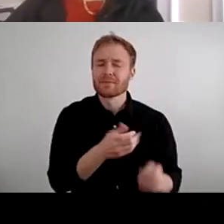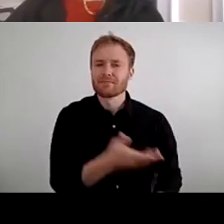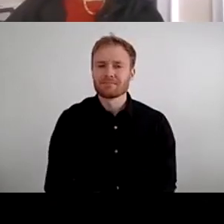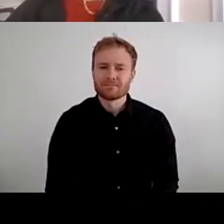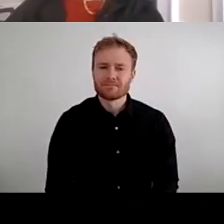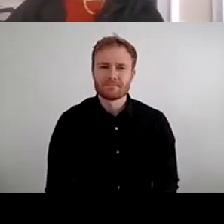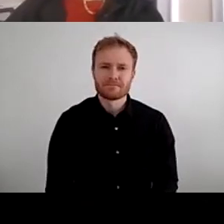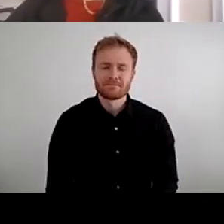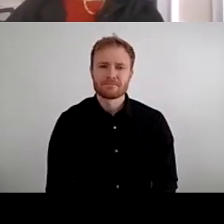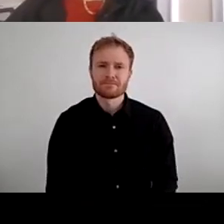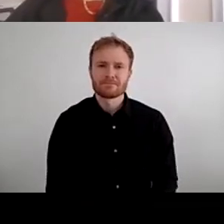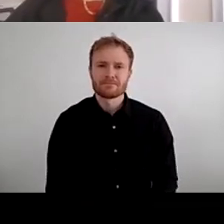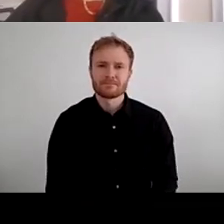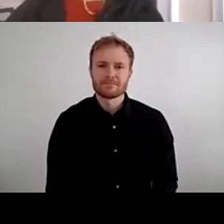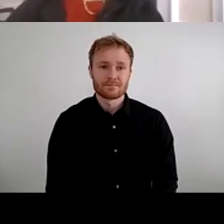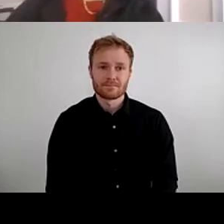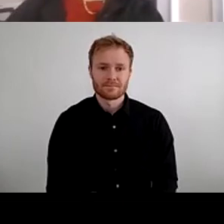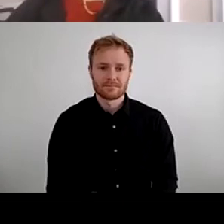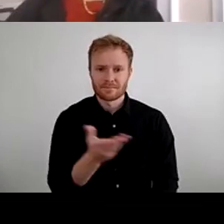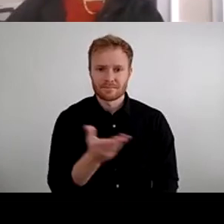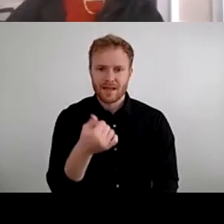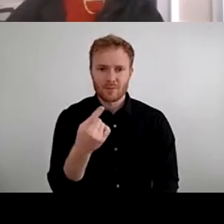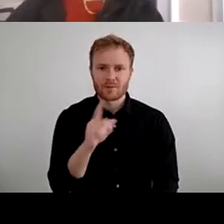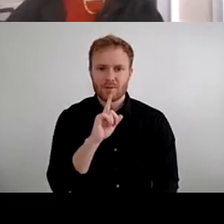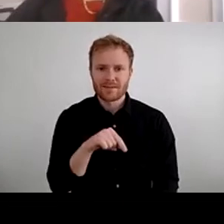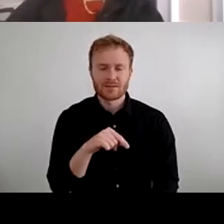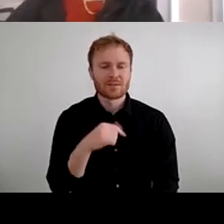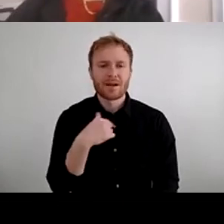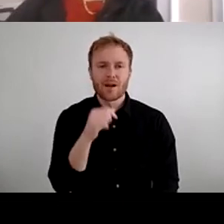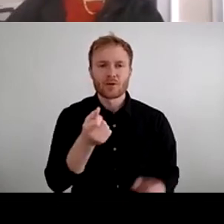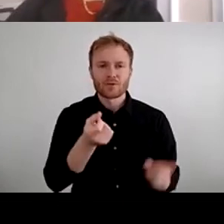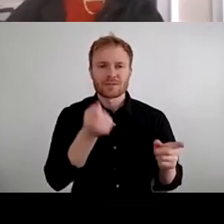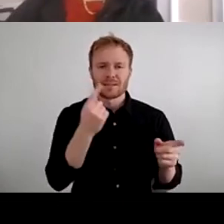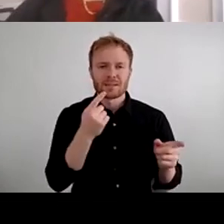Is there anyone to, I don't understand what that is.